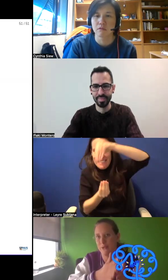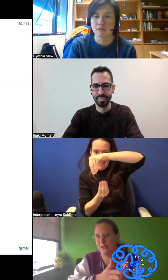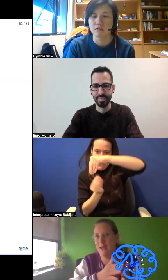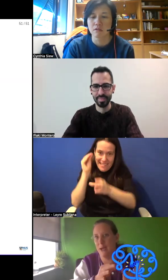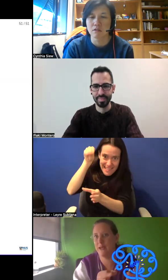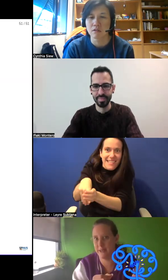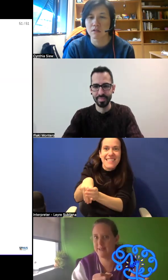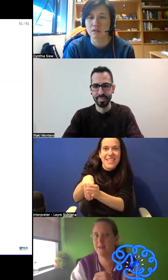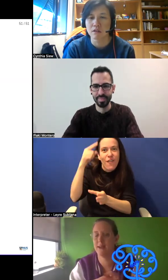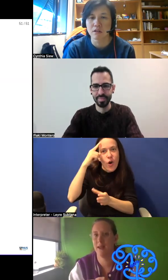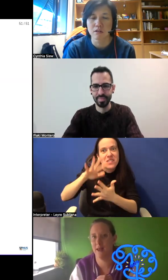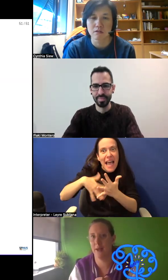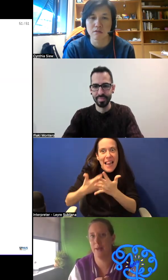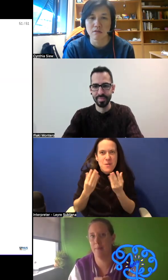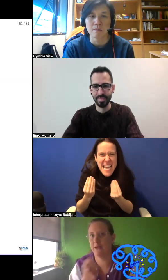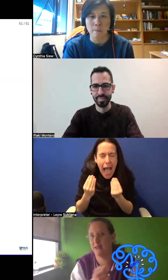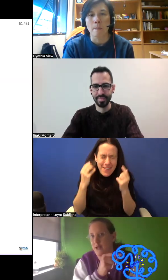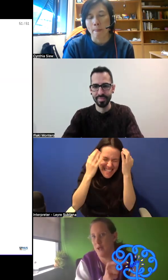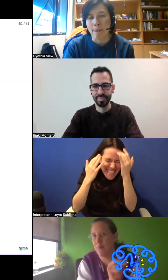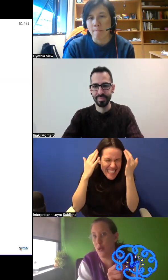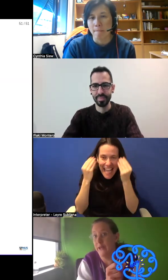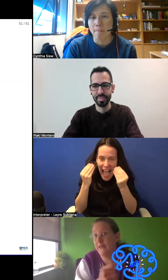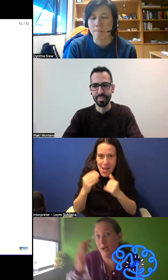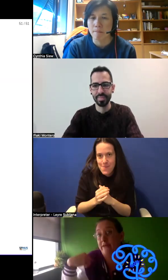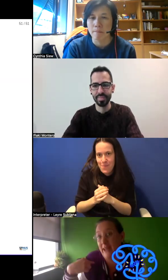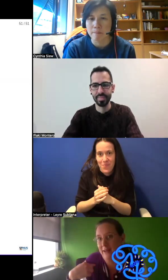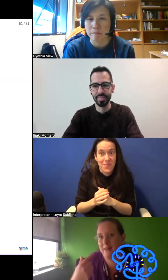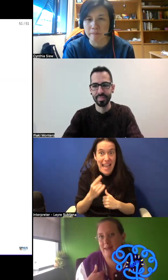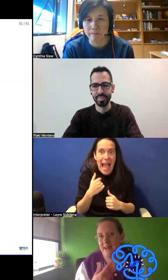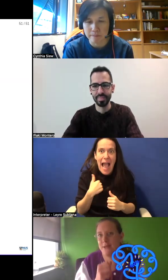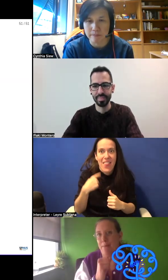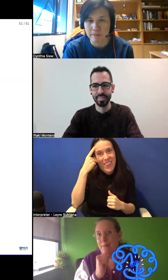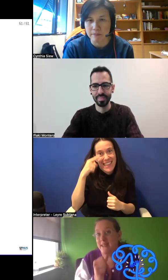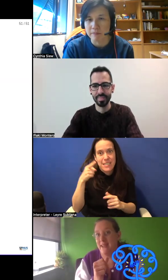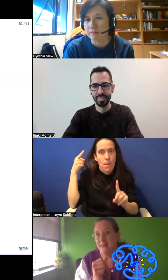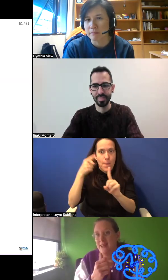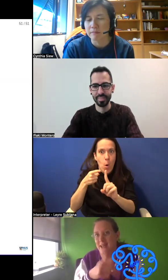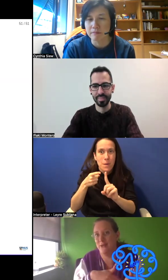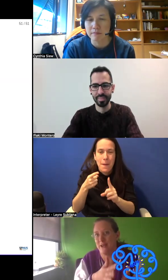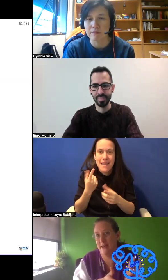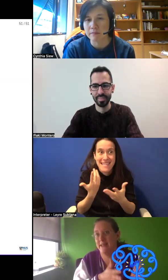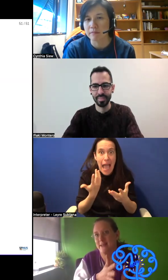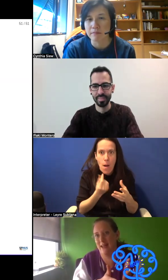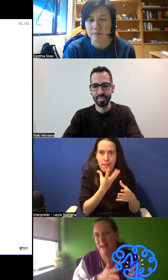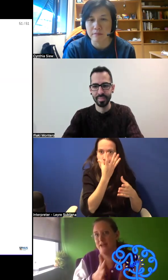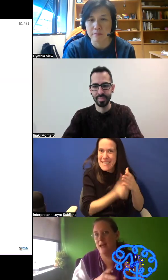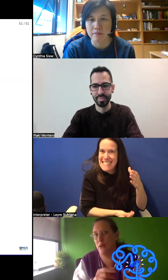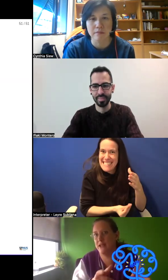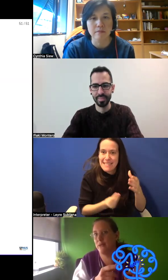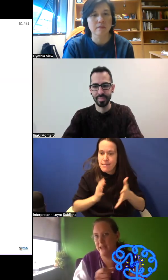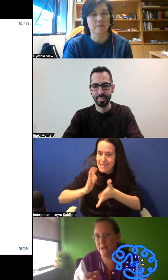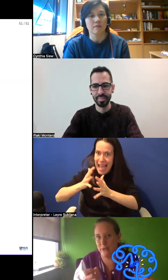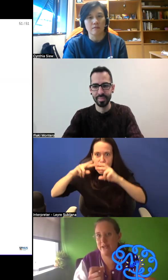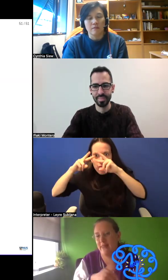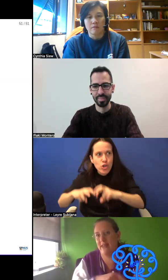transformable to sign languages? Because that's one point I think that is missing into science and sign